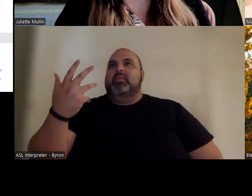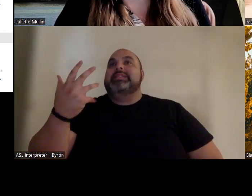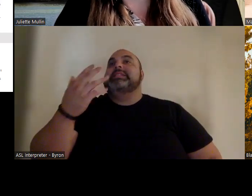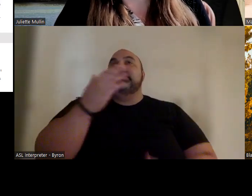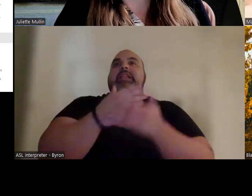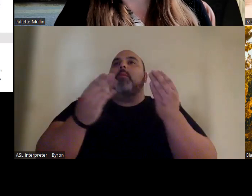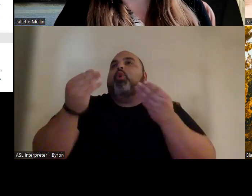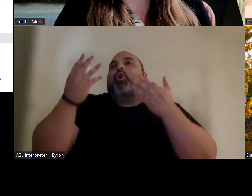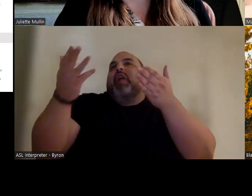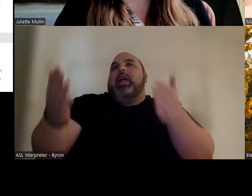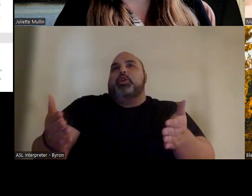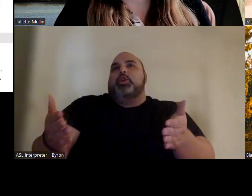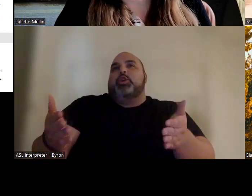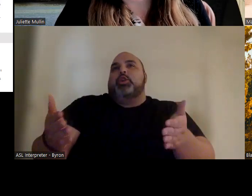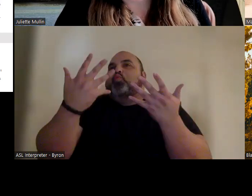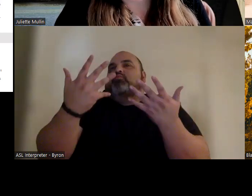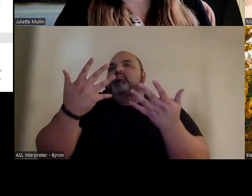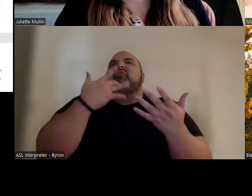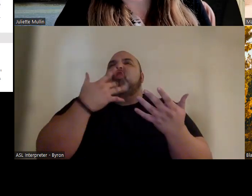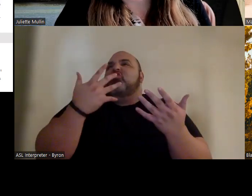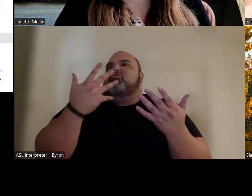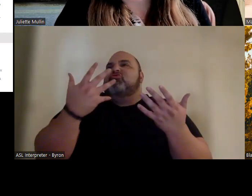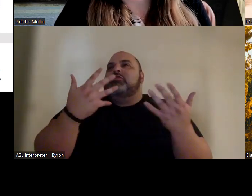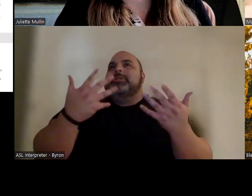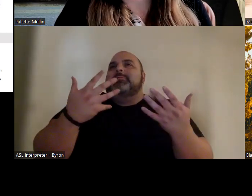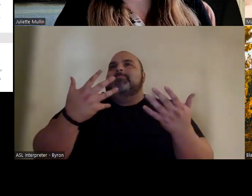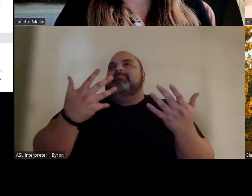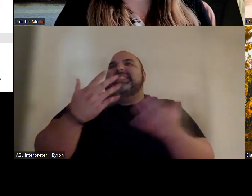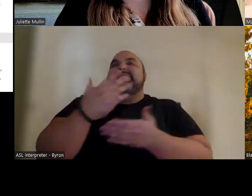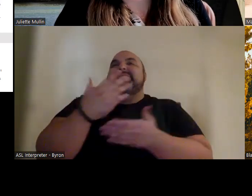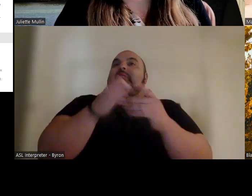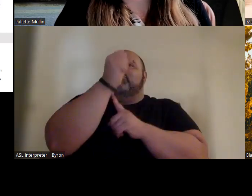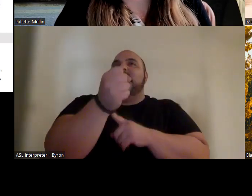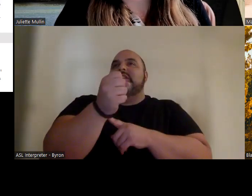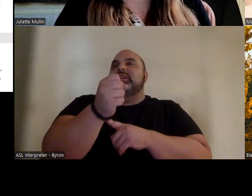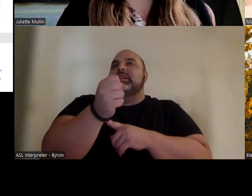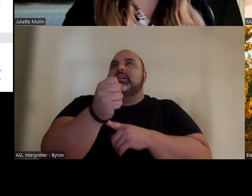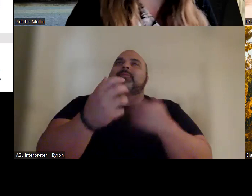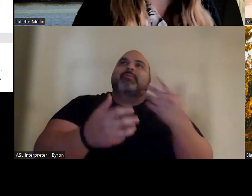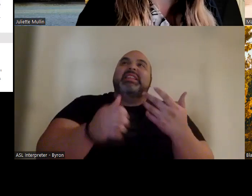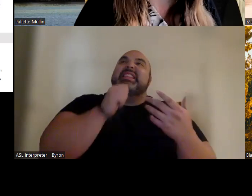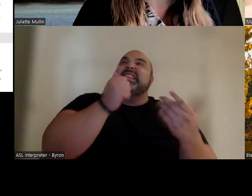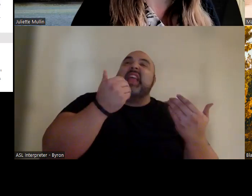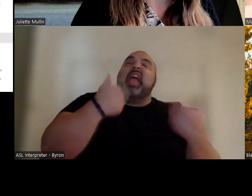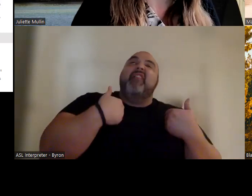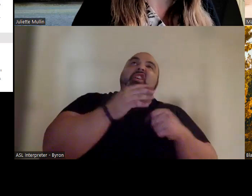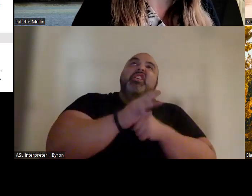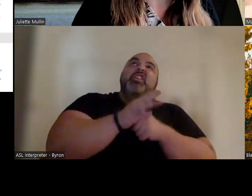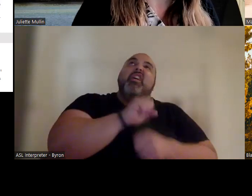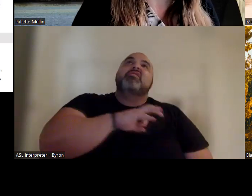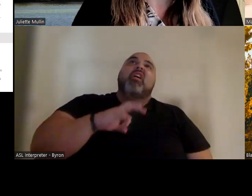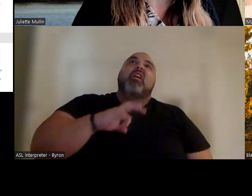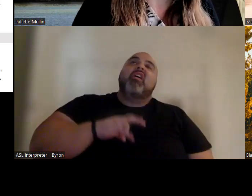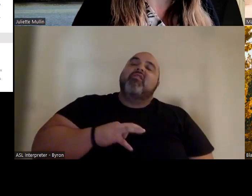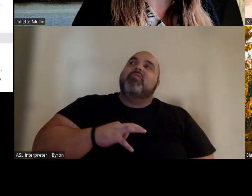wanted to and, you know, in some cases wasn't necessarily that they didn't have enough staff, but they wanted to err on the